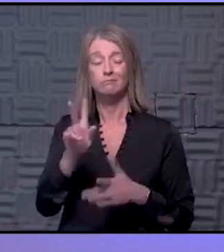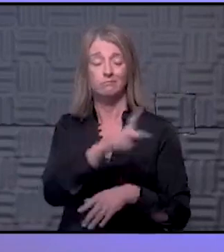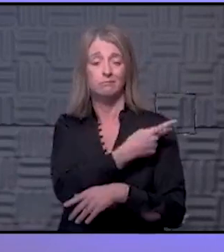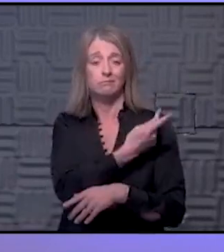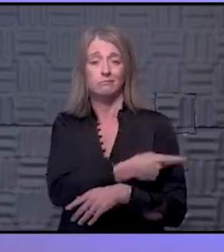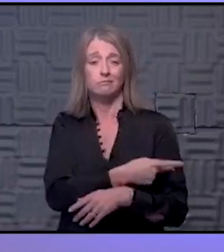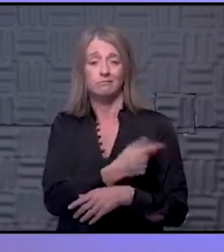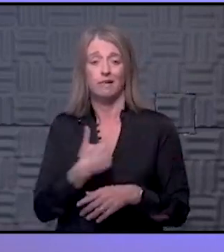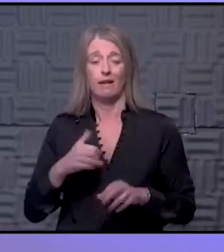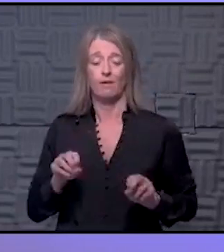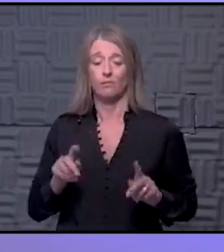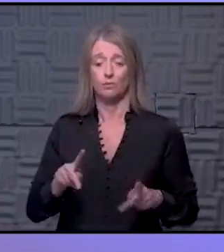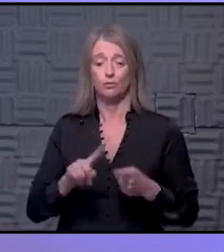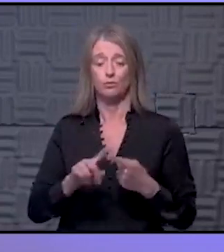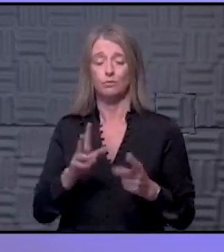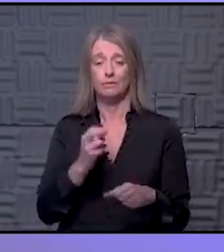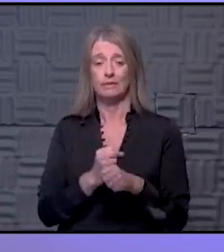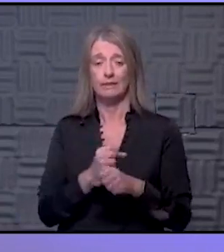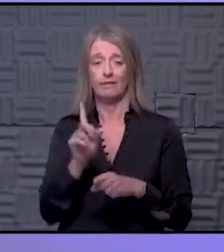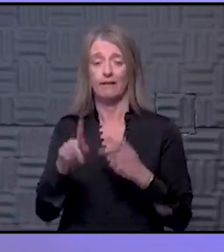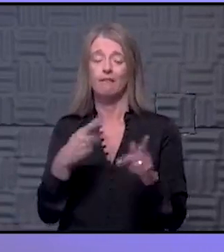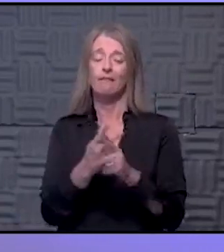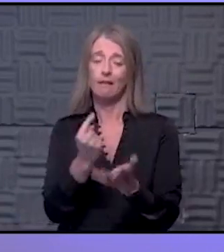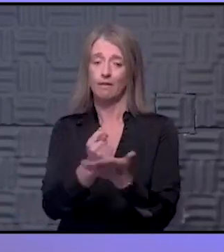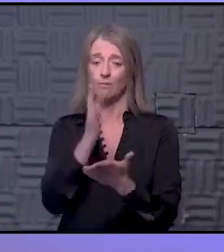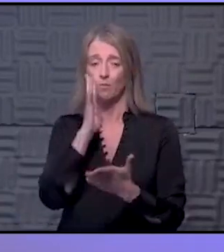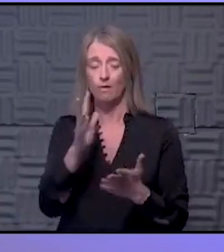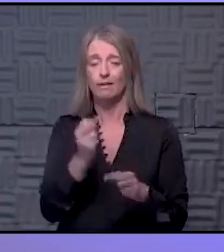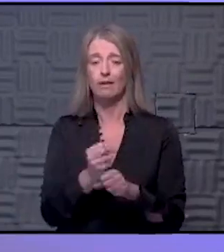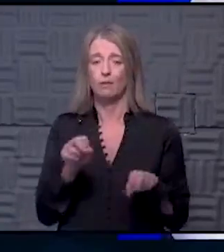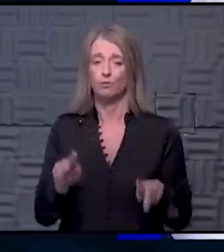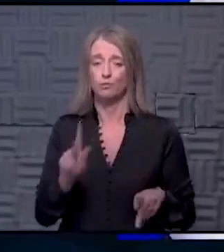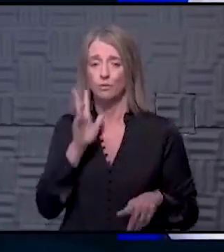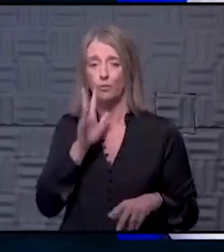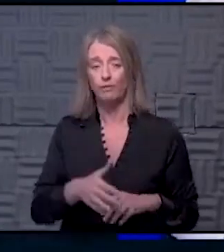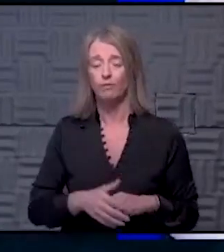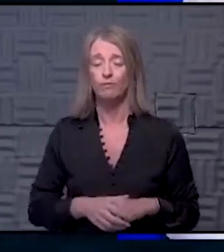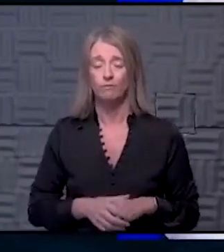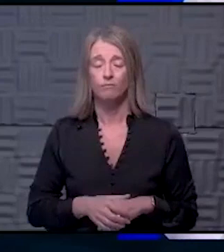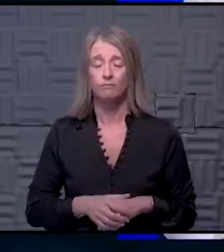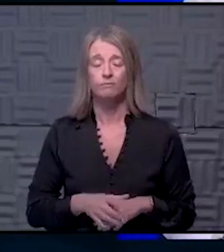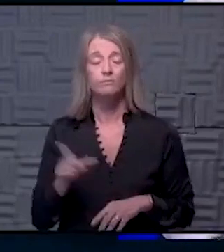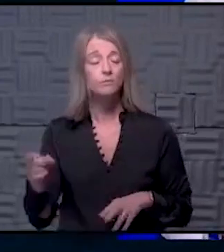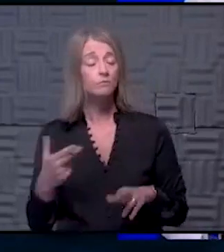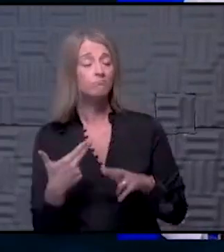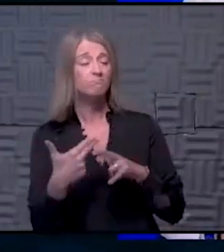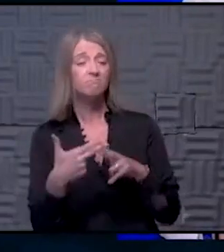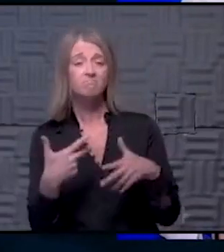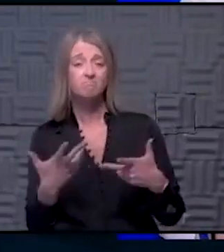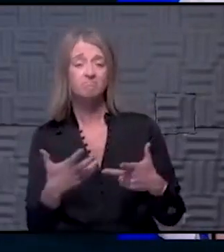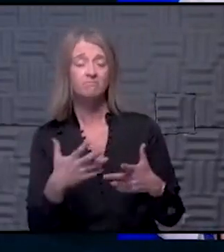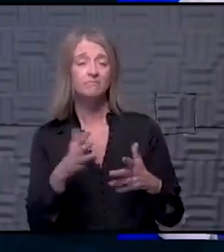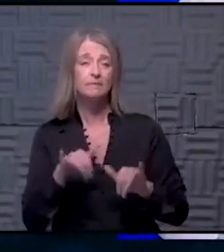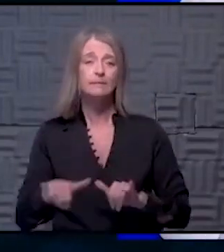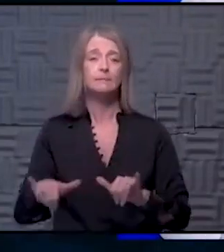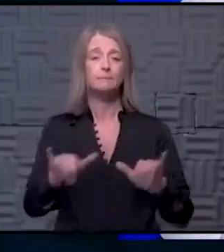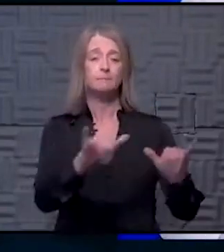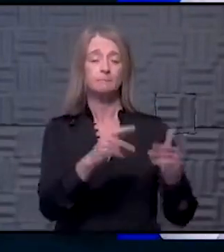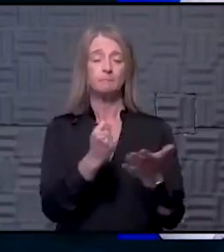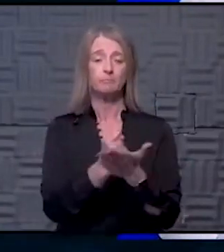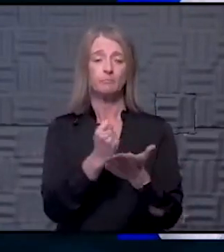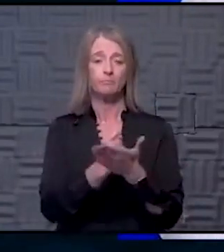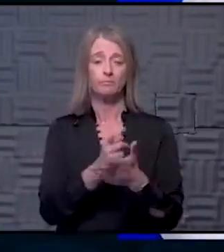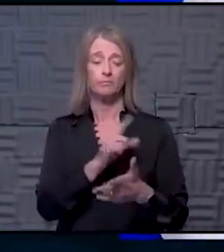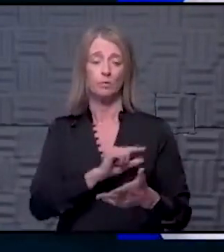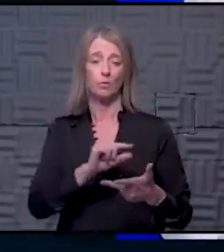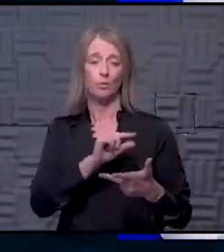the opportunity also to get this type of therapy. You mentioned the sort of standard treatments, and patients